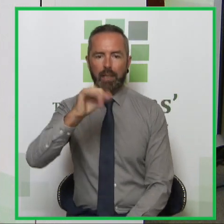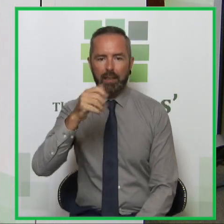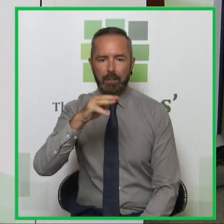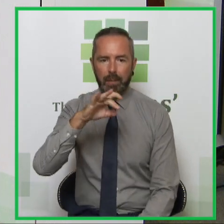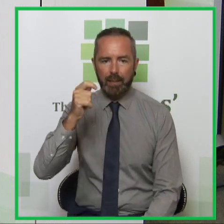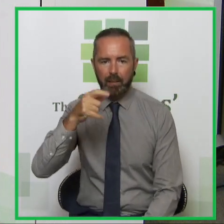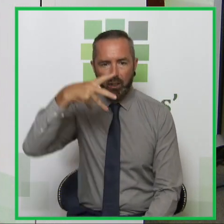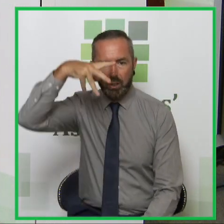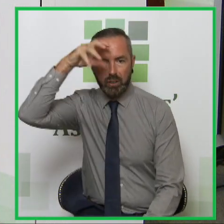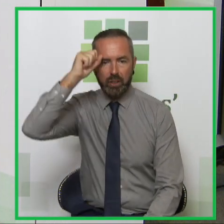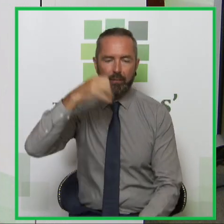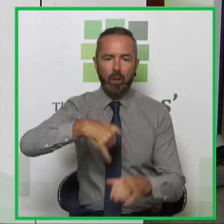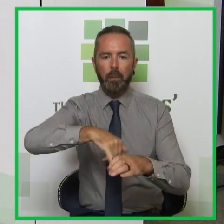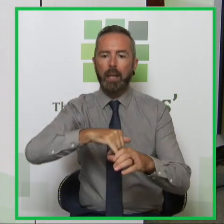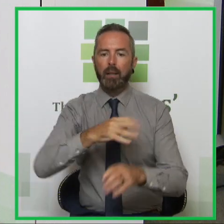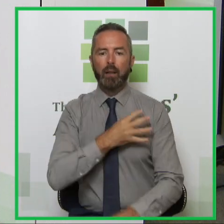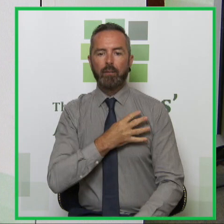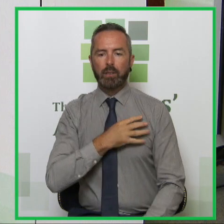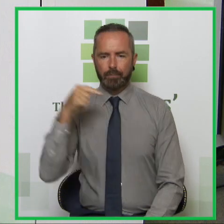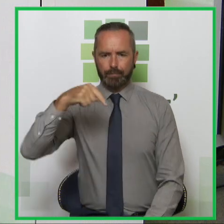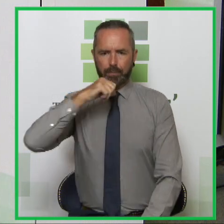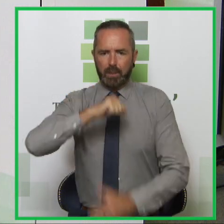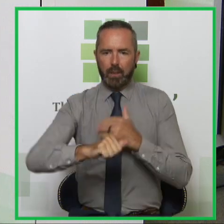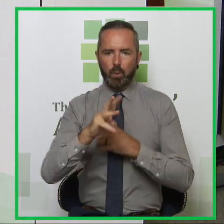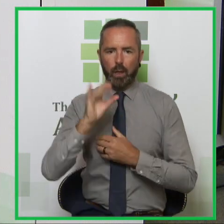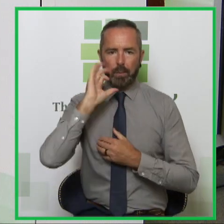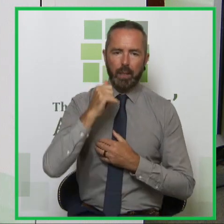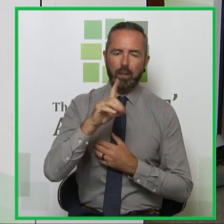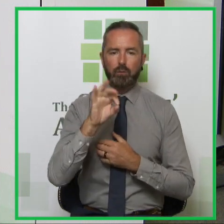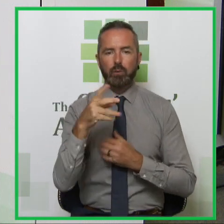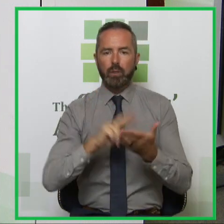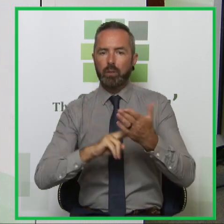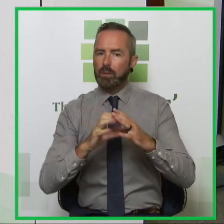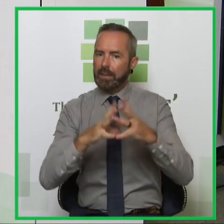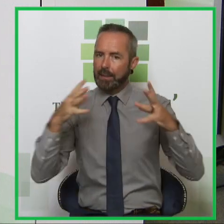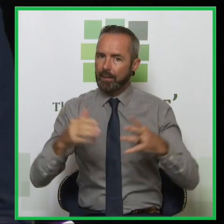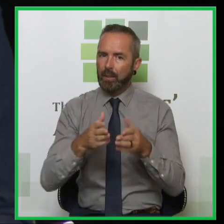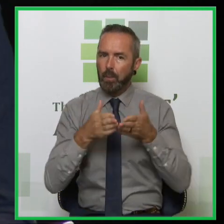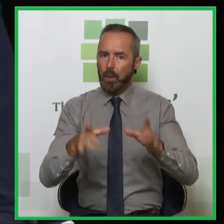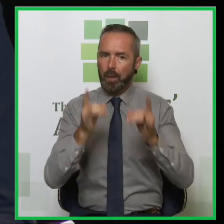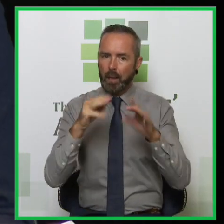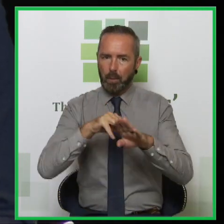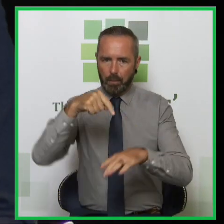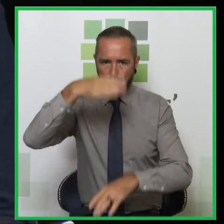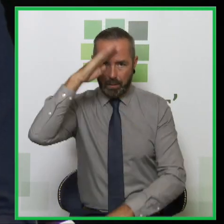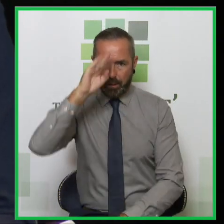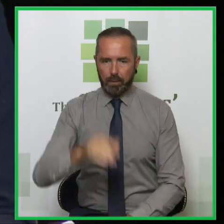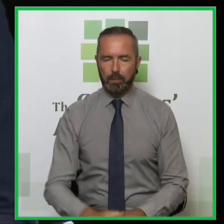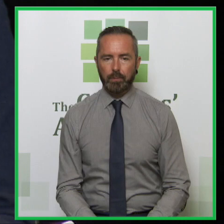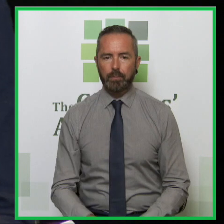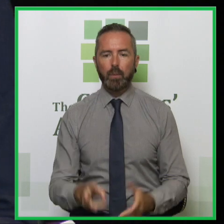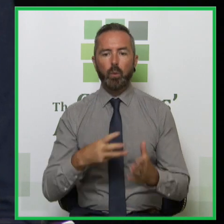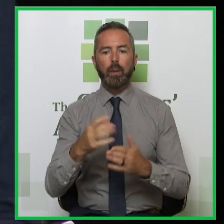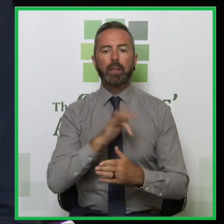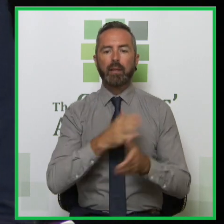here today because drug use is a significant public health problem in Ireland. After I graduated, when I